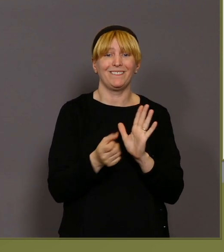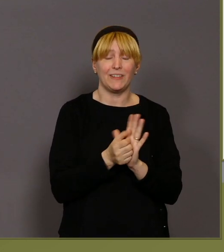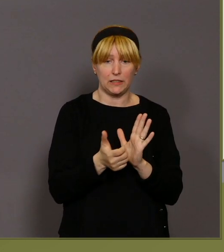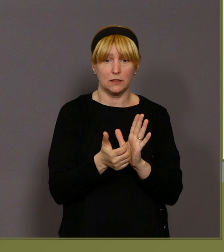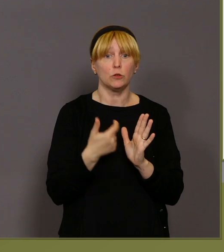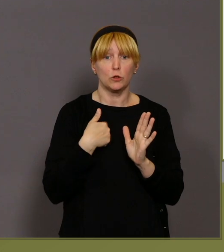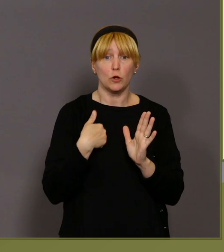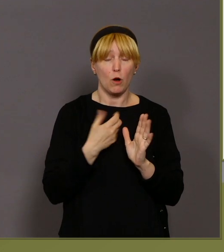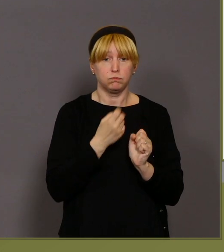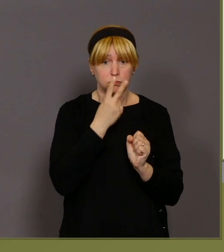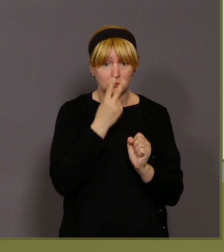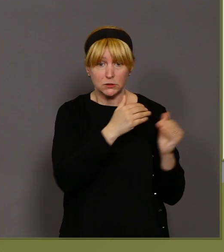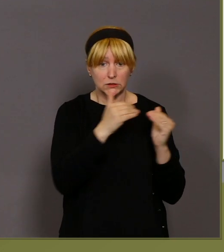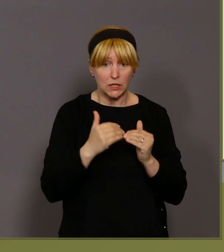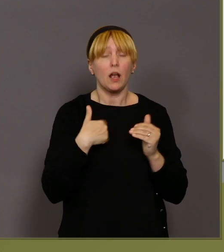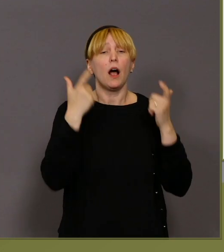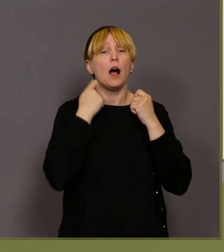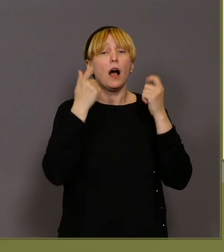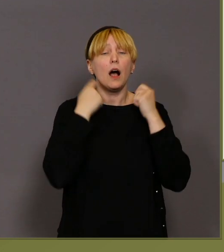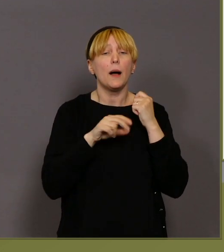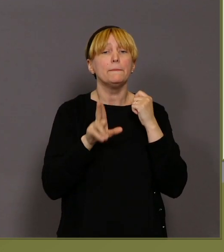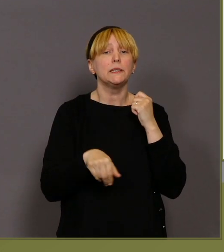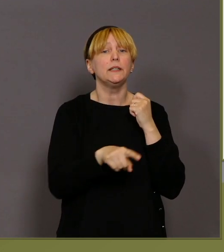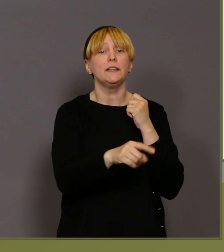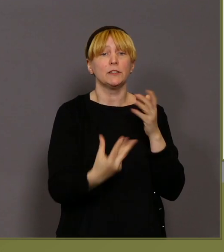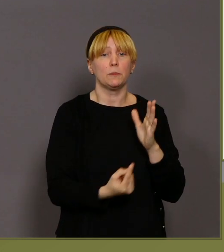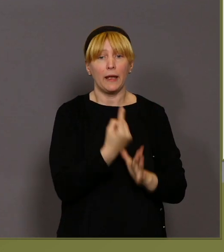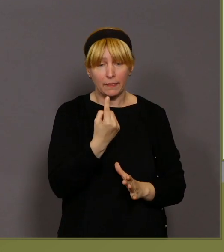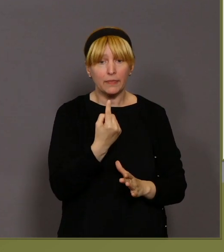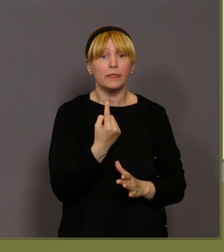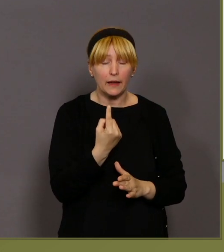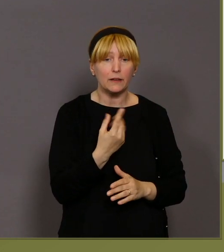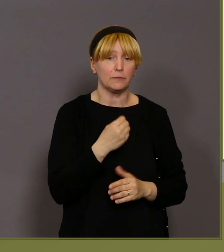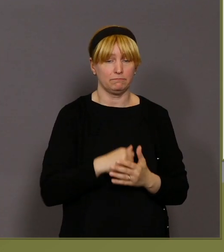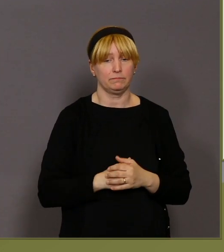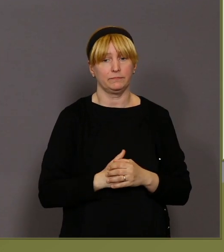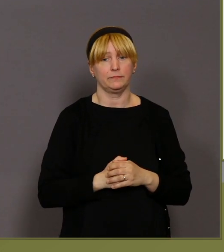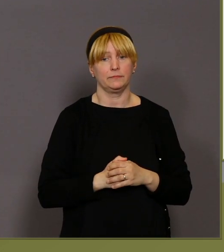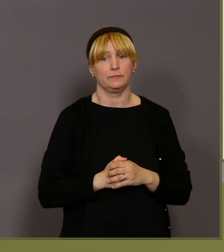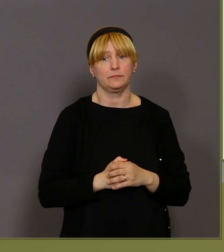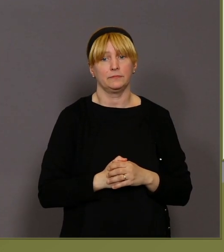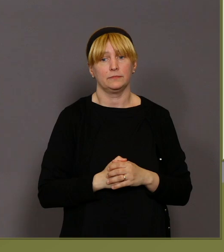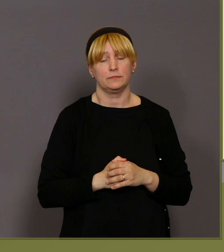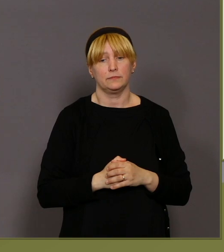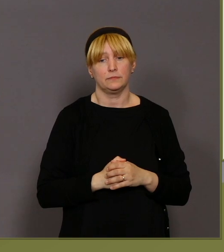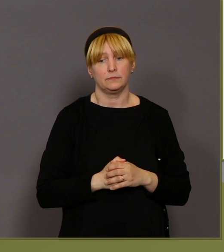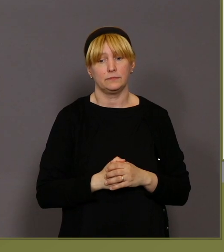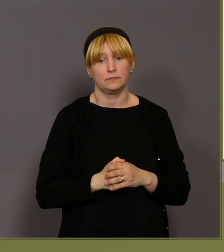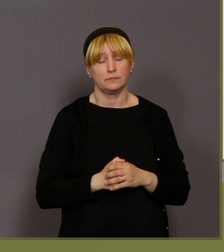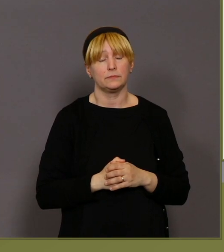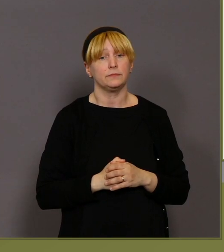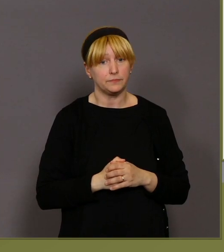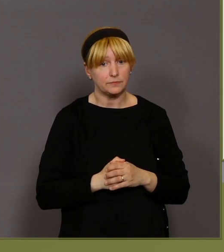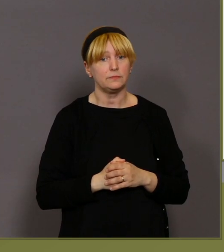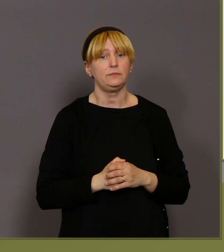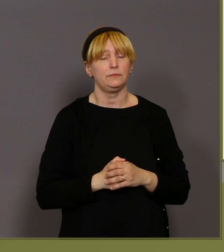what's happening on the screen for those who cannot see the screen or can hardly see the screen. And also